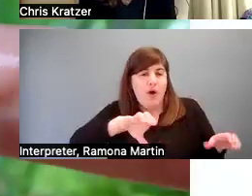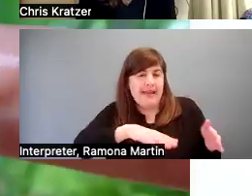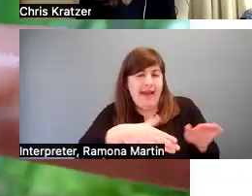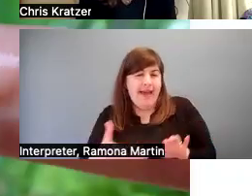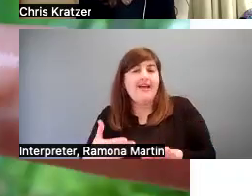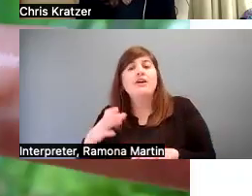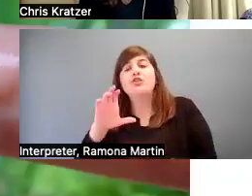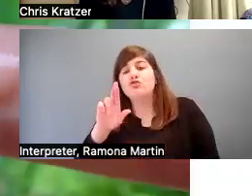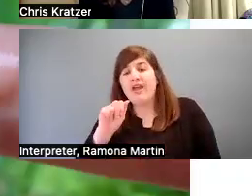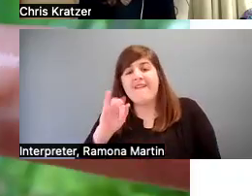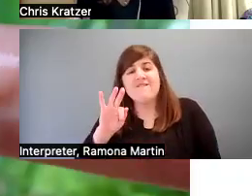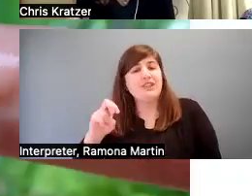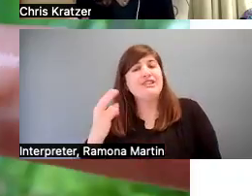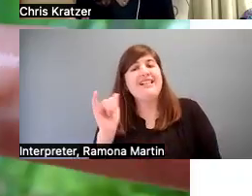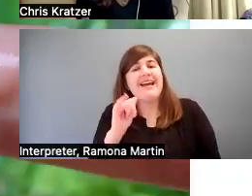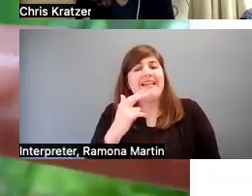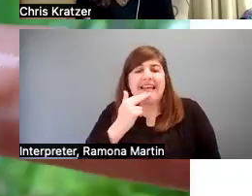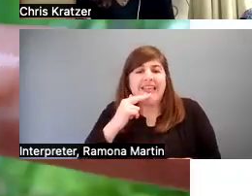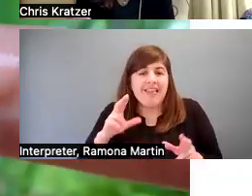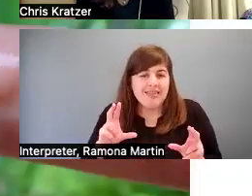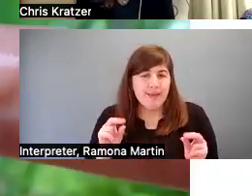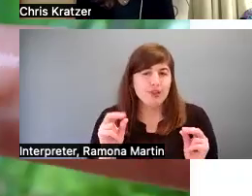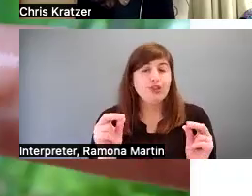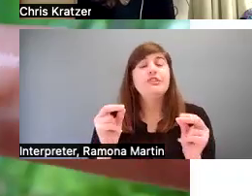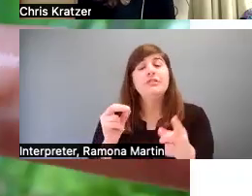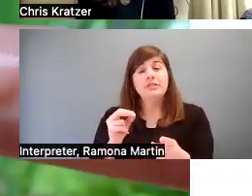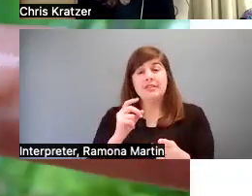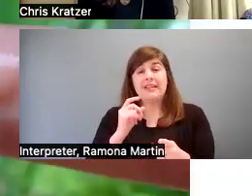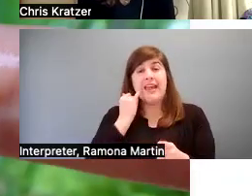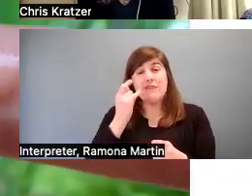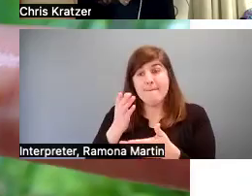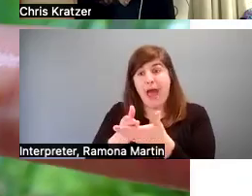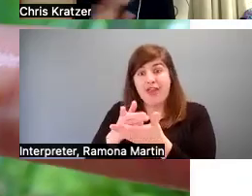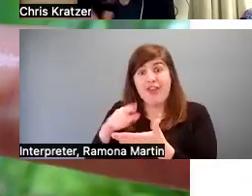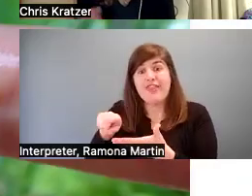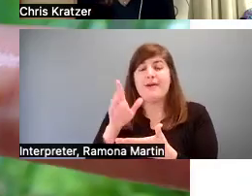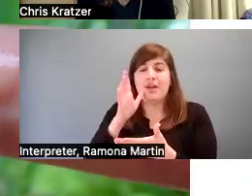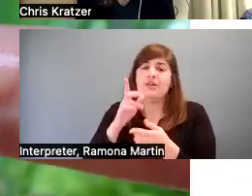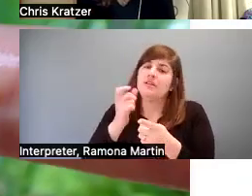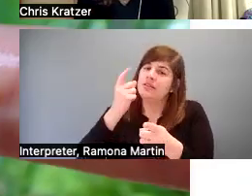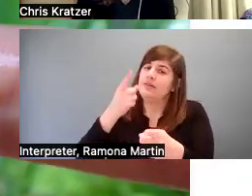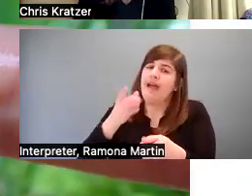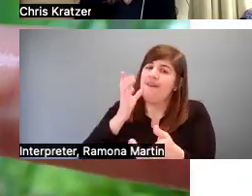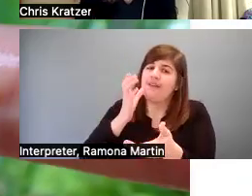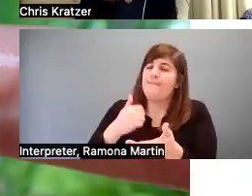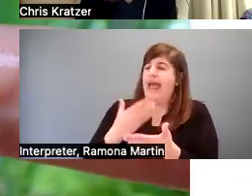streams. Crayfish can give you a little pinch if you bother them, but my hand was not harmed in this